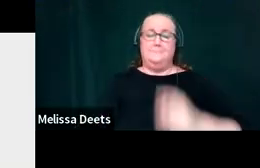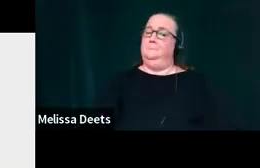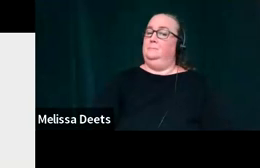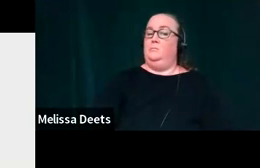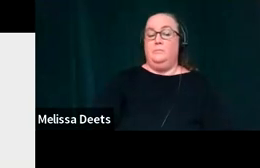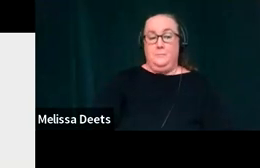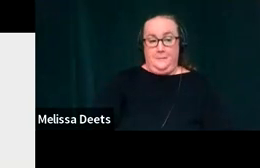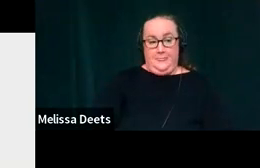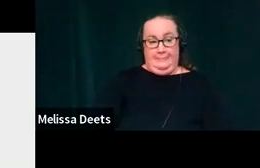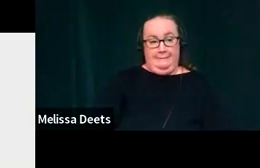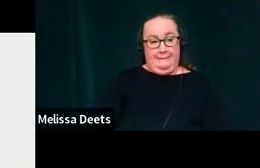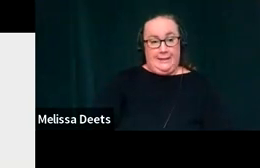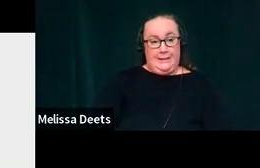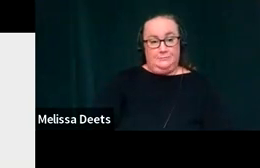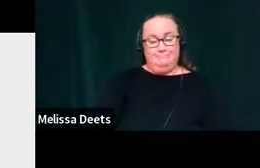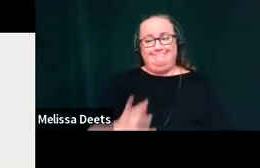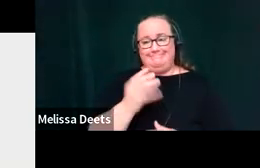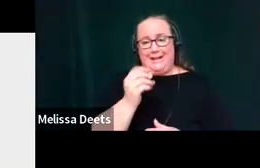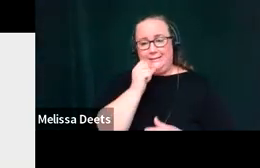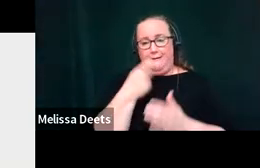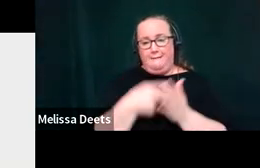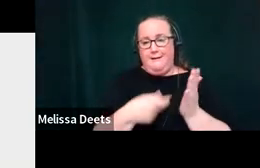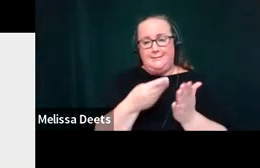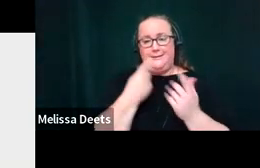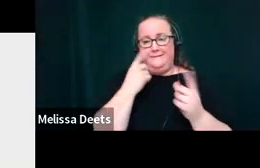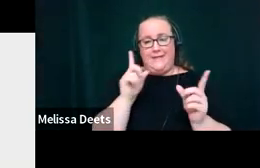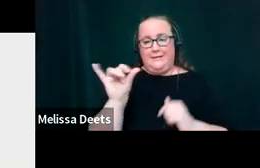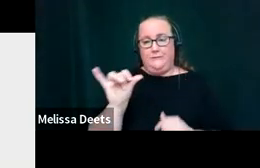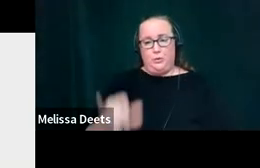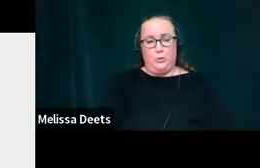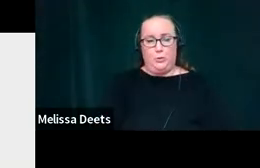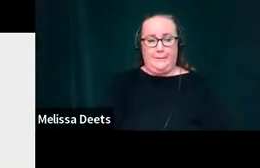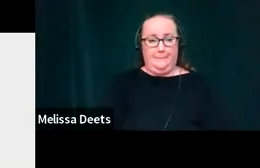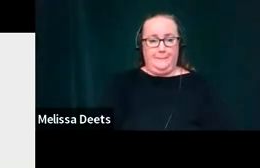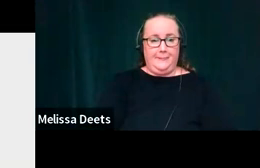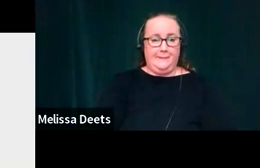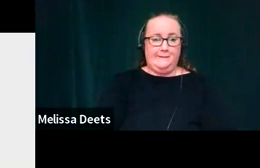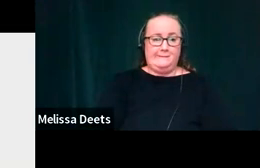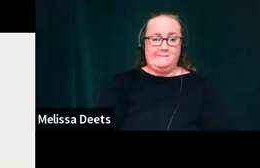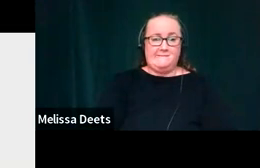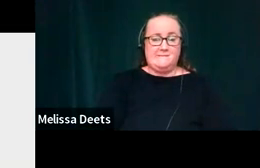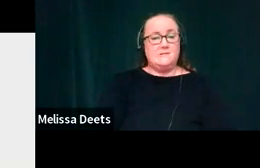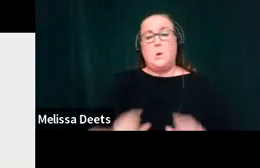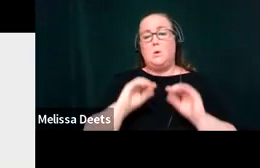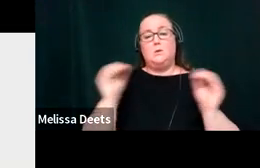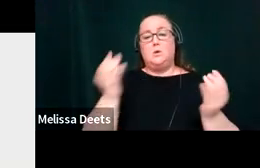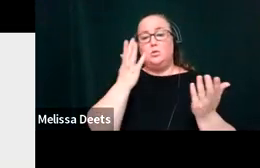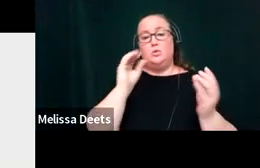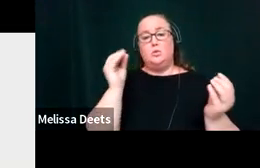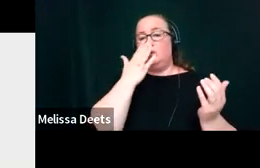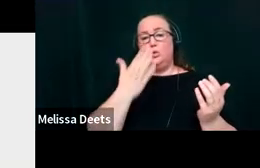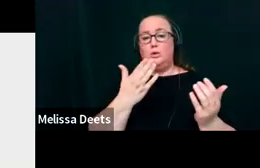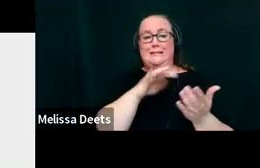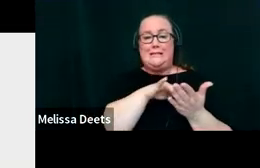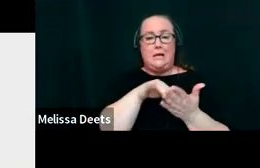And this is also not very cost effective. There haven't been any well-designed studies on the use of marijuana. They all have a small